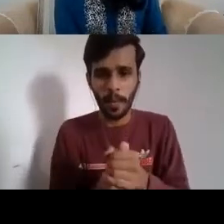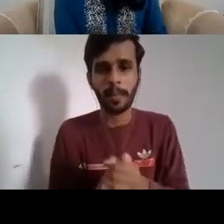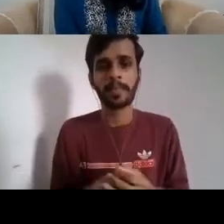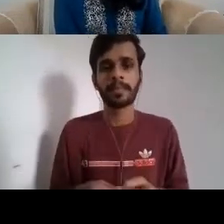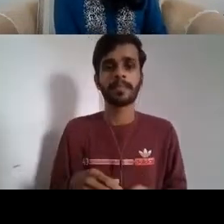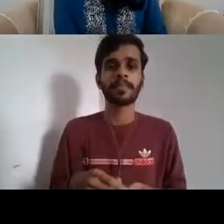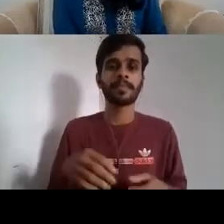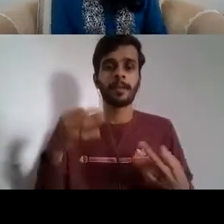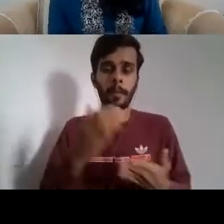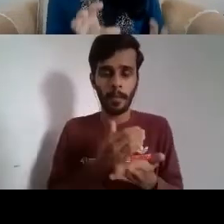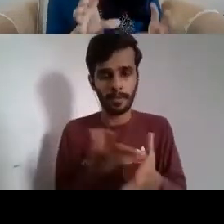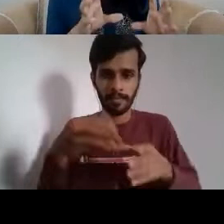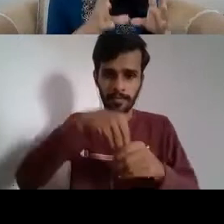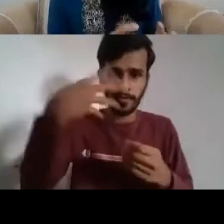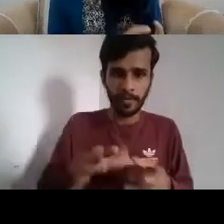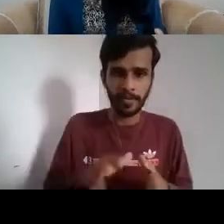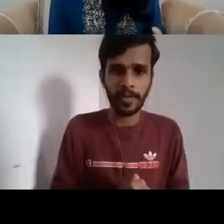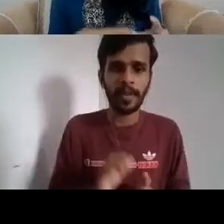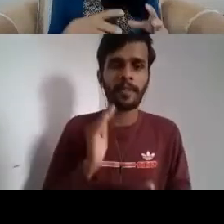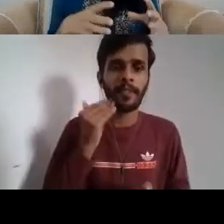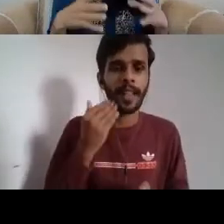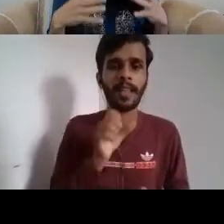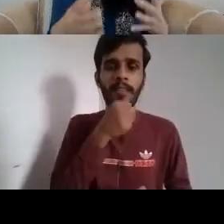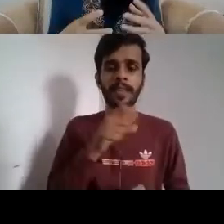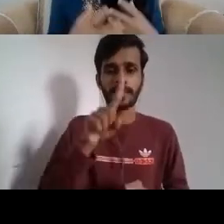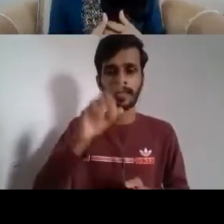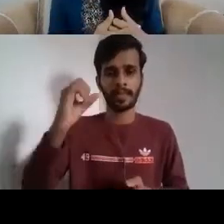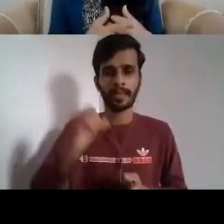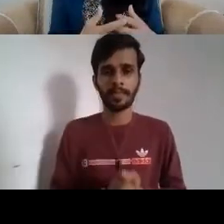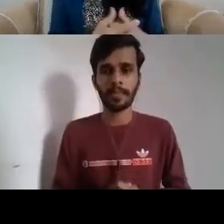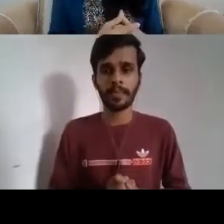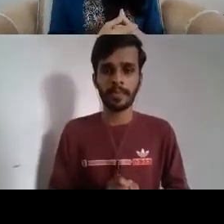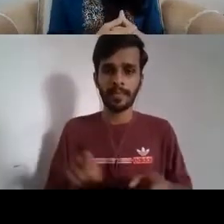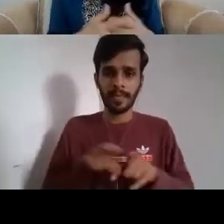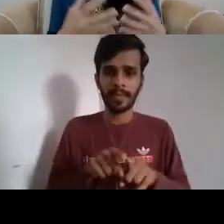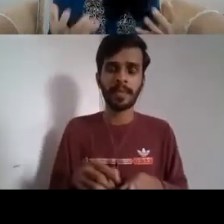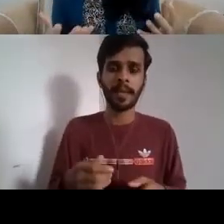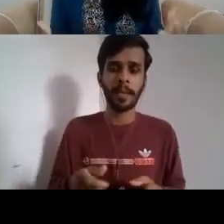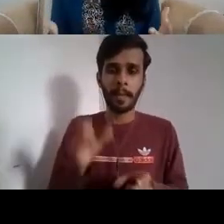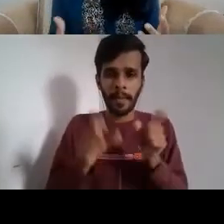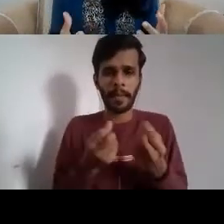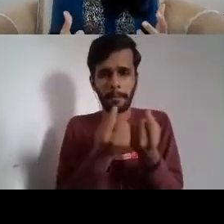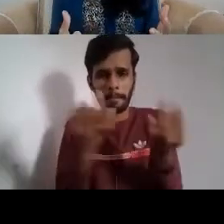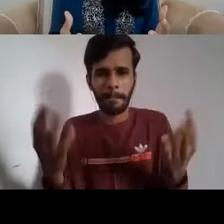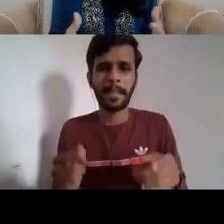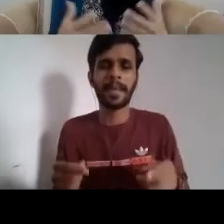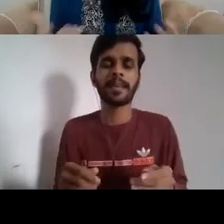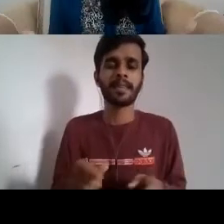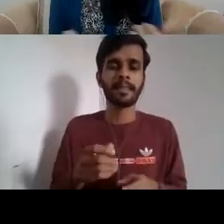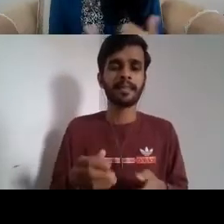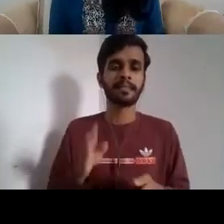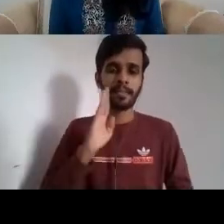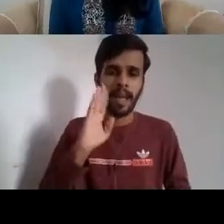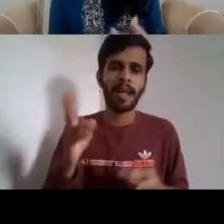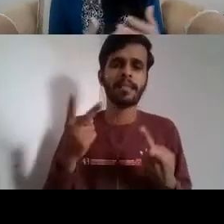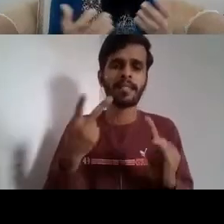old. During his travels, he met some awe-inspiring artists like Anna Pavlova, Clark